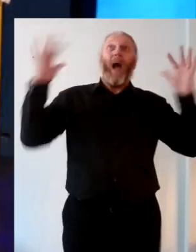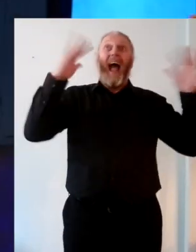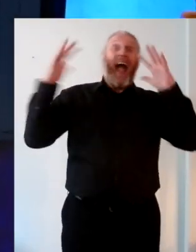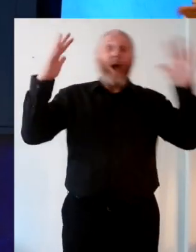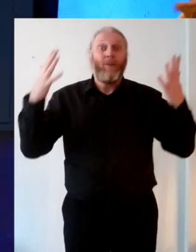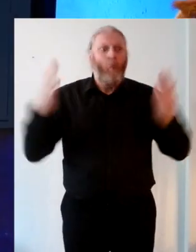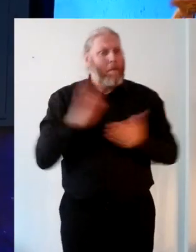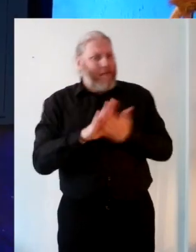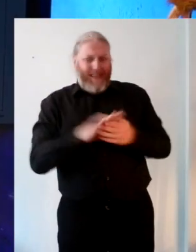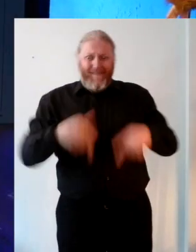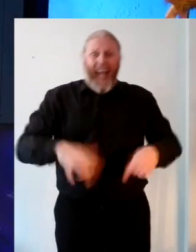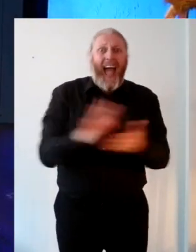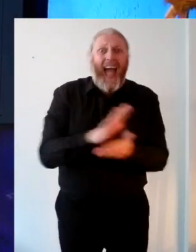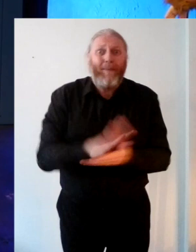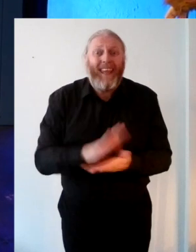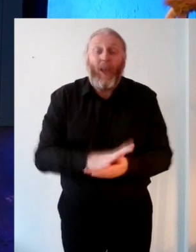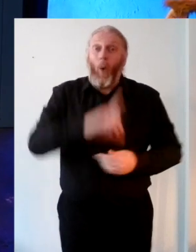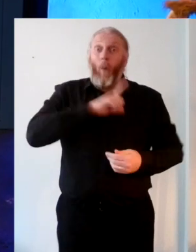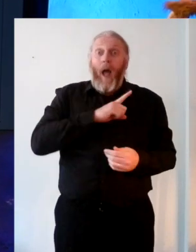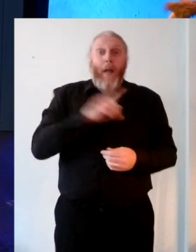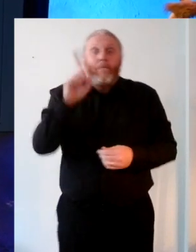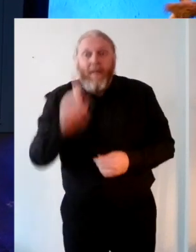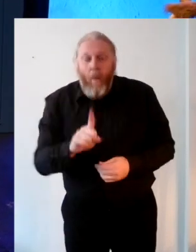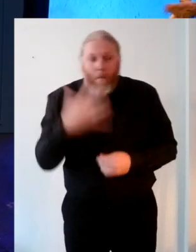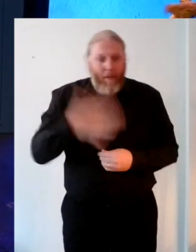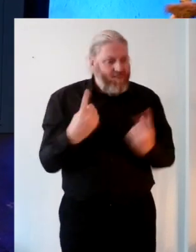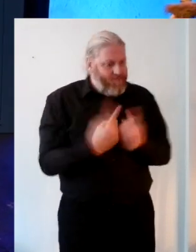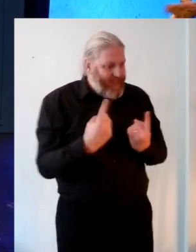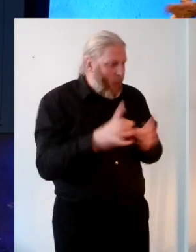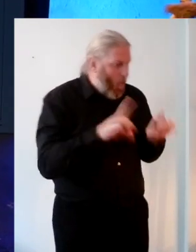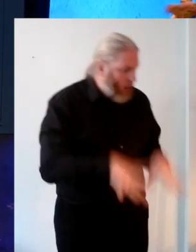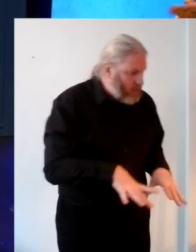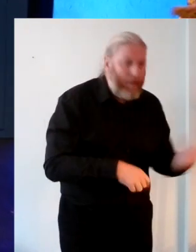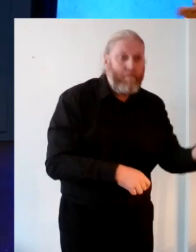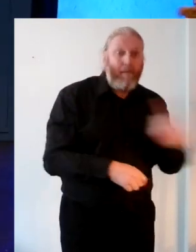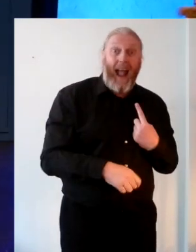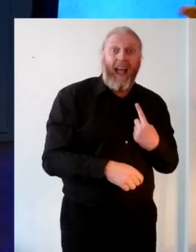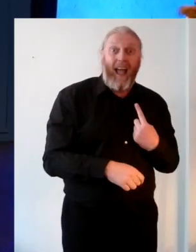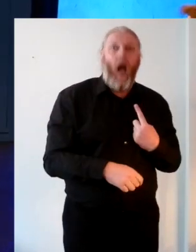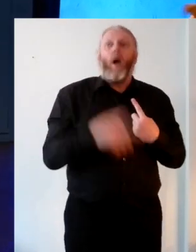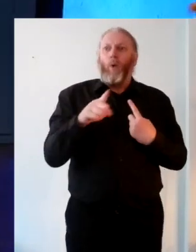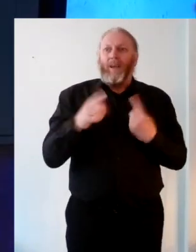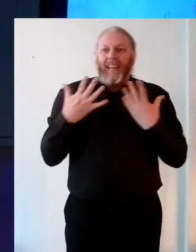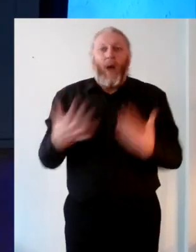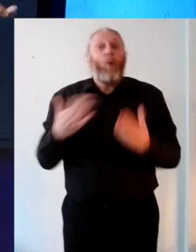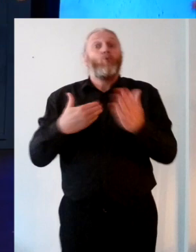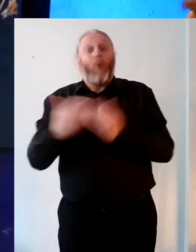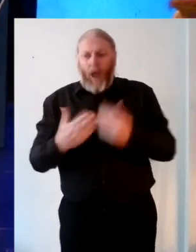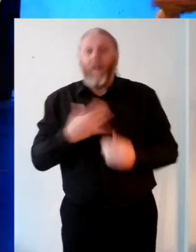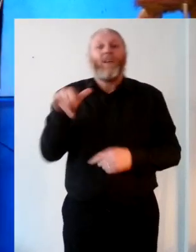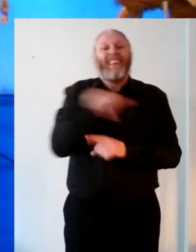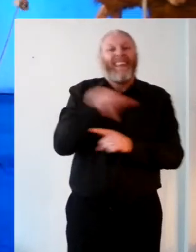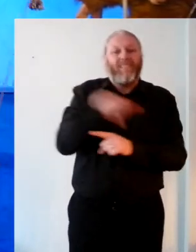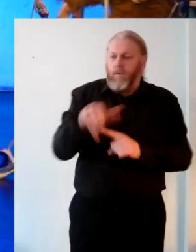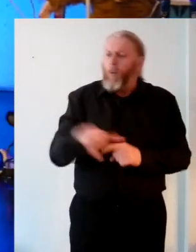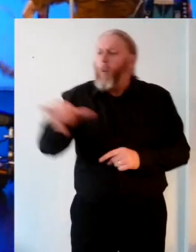So it's a very happy place, because people get reunited with the things they've lost. Right, let's sort this out. We'll pop Keith over here like